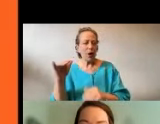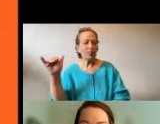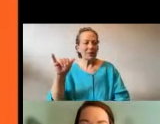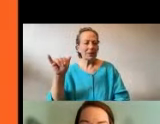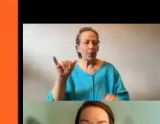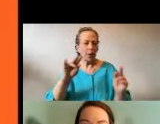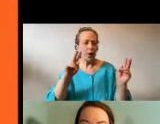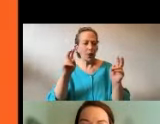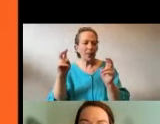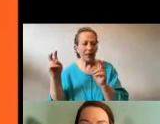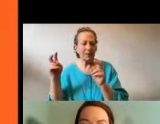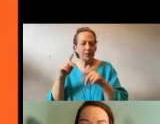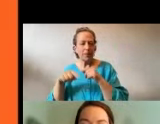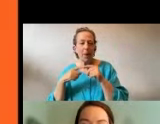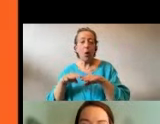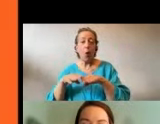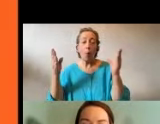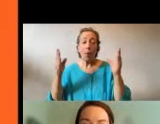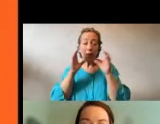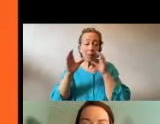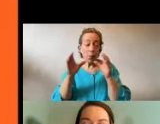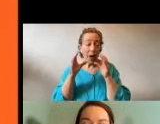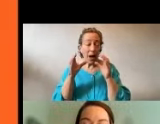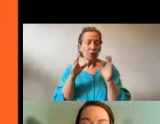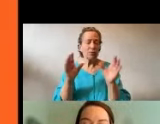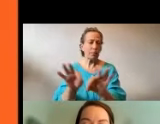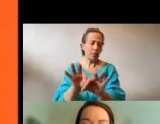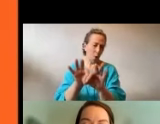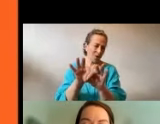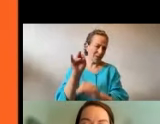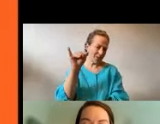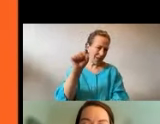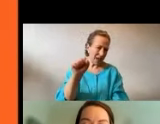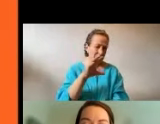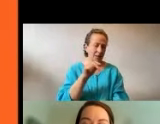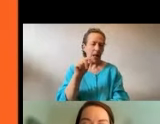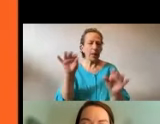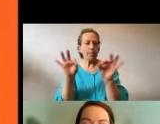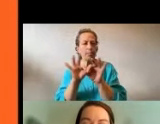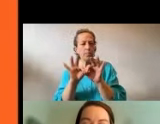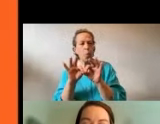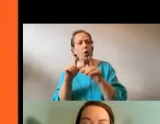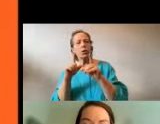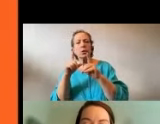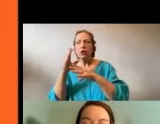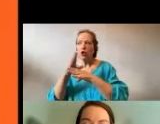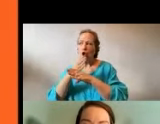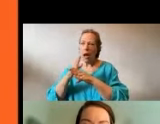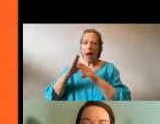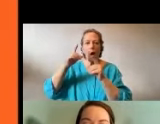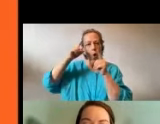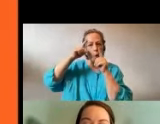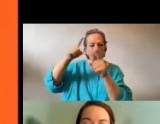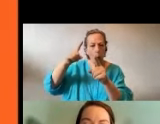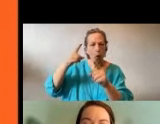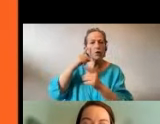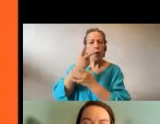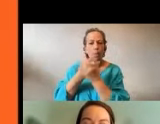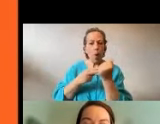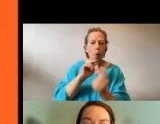of open communication, the importance of that, and the importance of setting shared goals between the legal aid partner and the healthcare